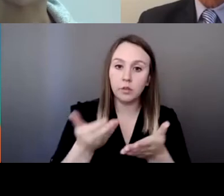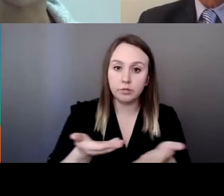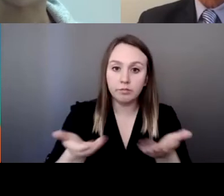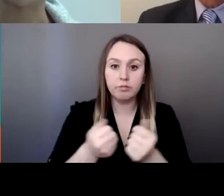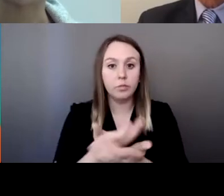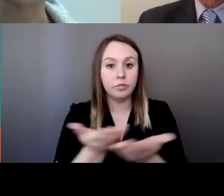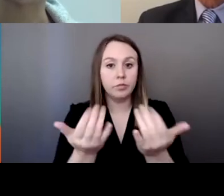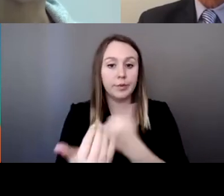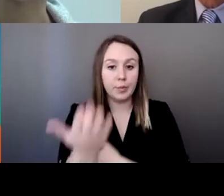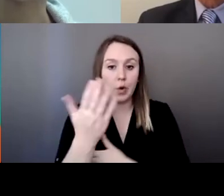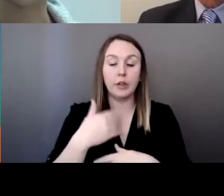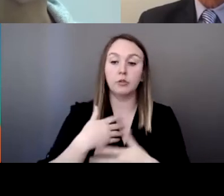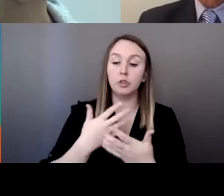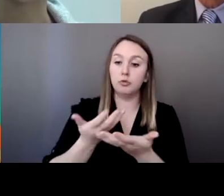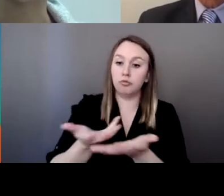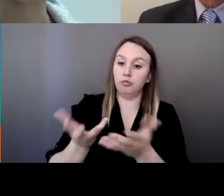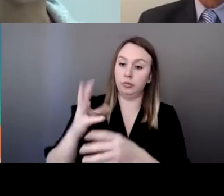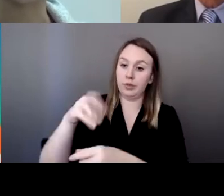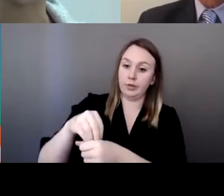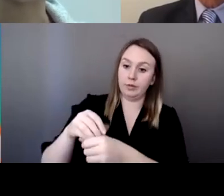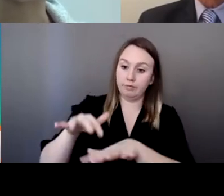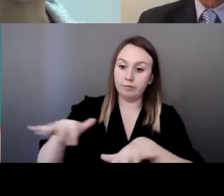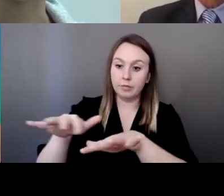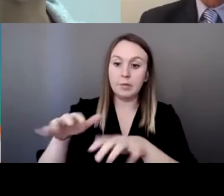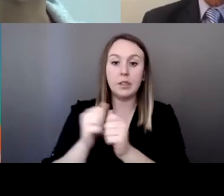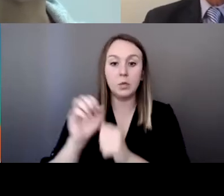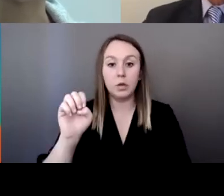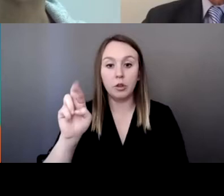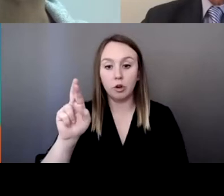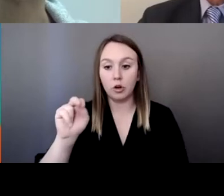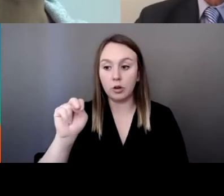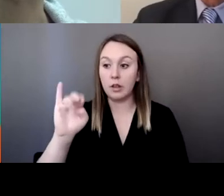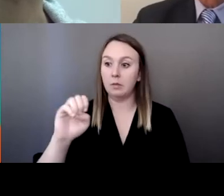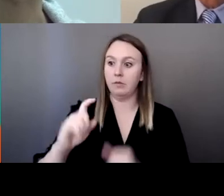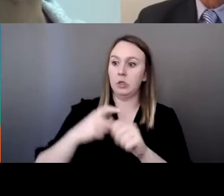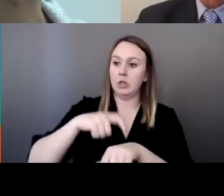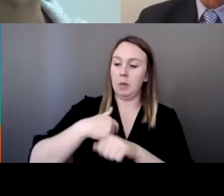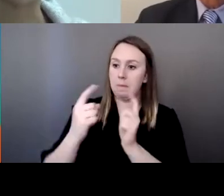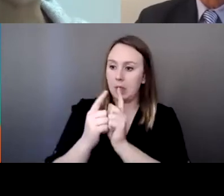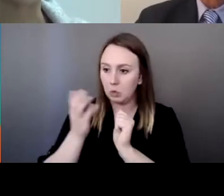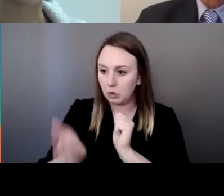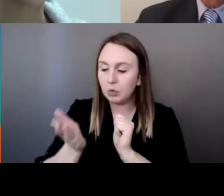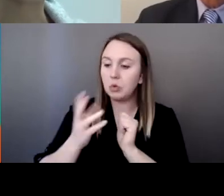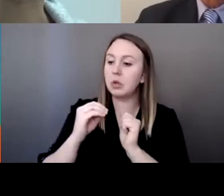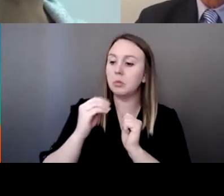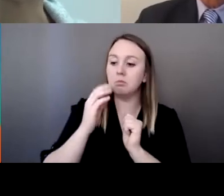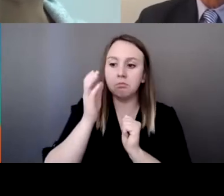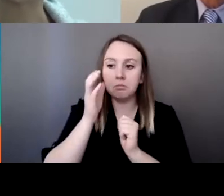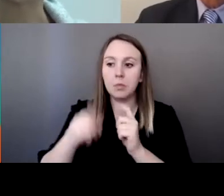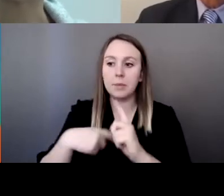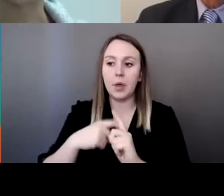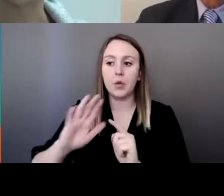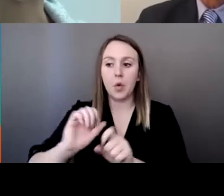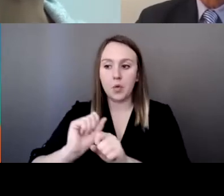Ernie. This is the first time actually meeting you and hearing of the work that you've done. I would love to